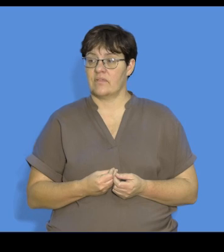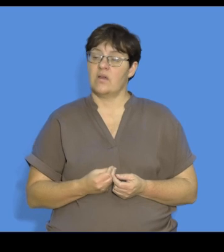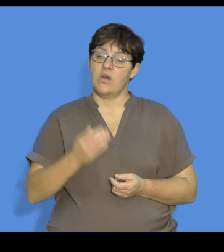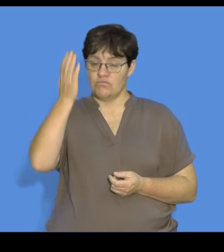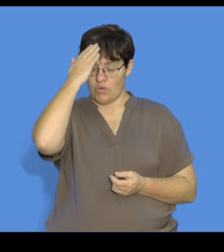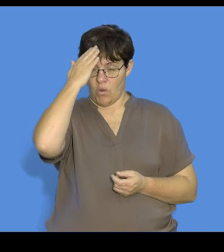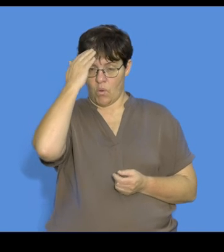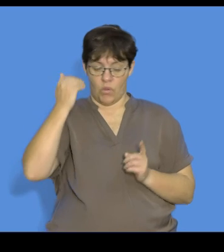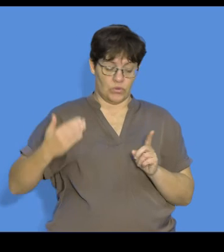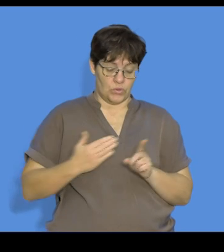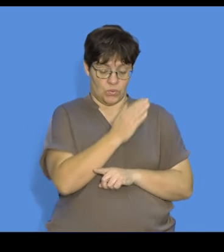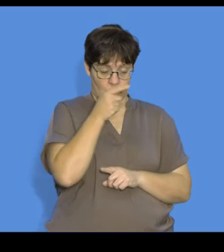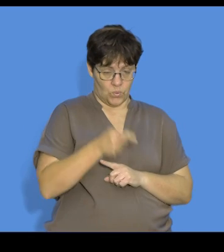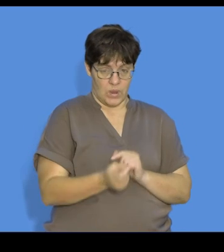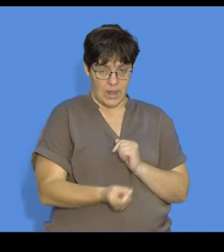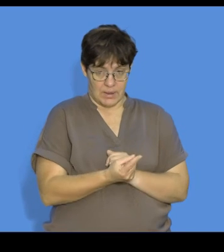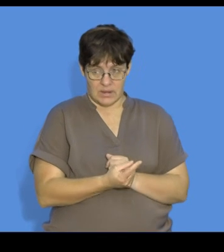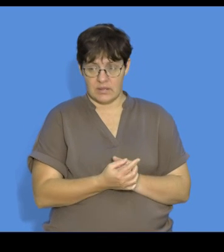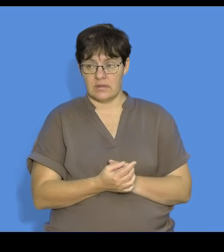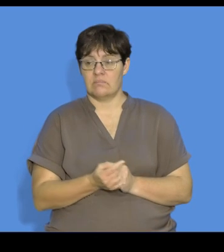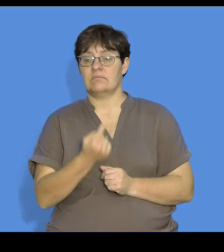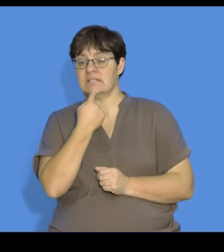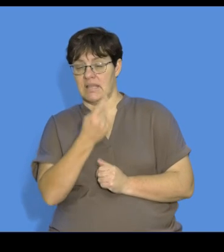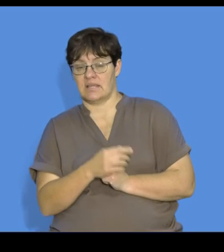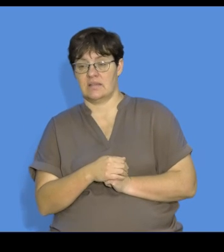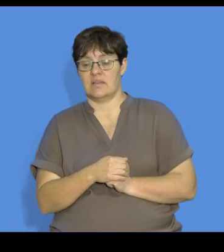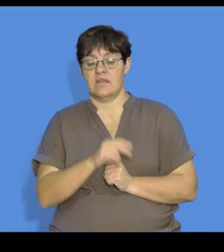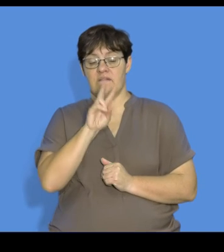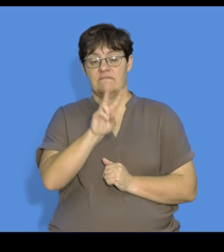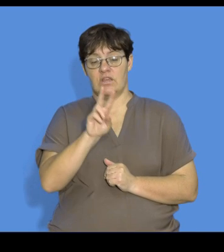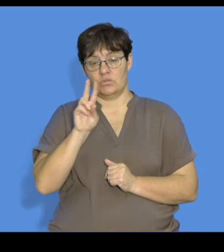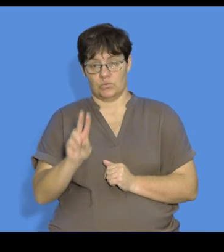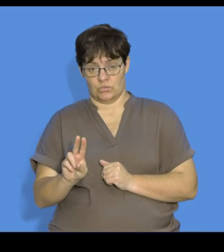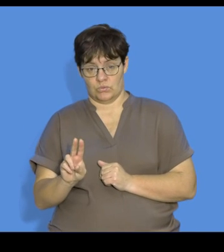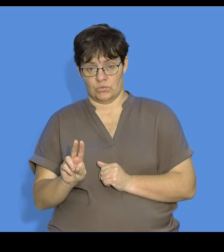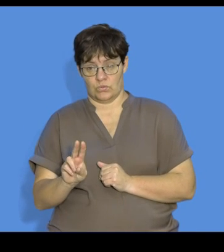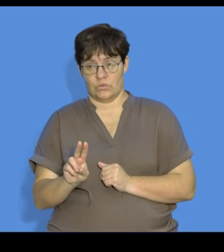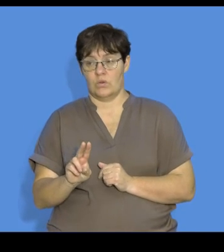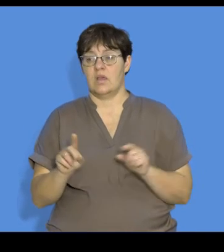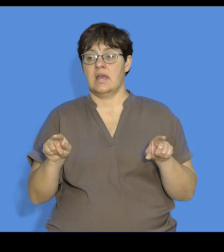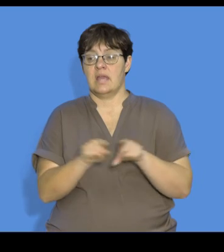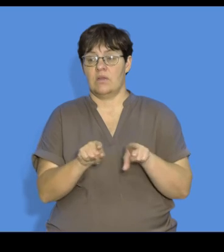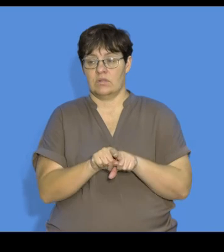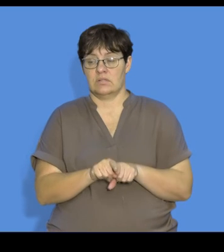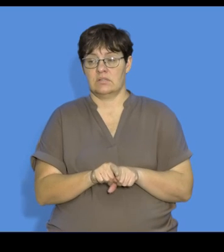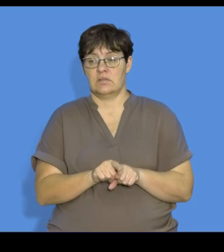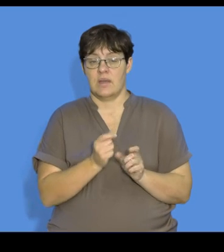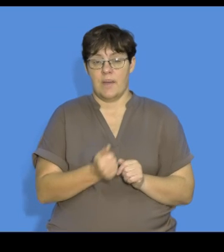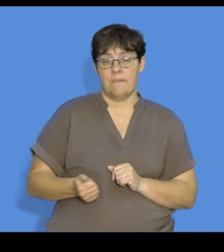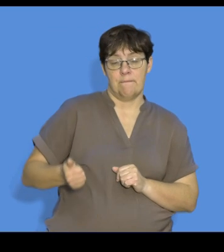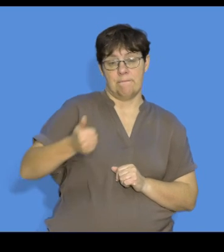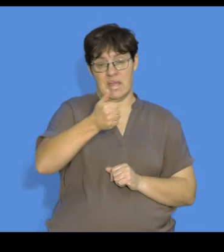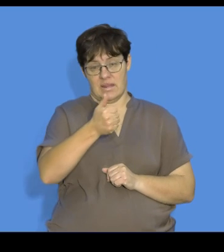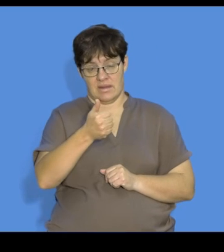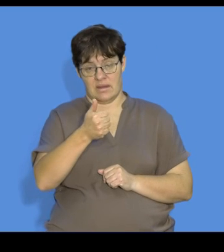an idea of how much current passes through that, we can therefore say V2 is equals to the main